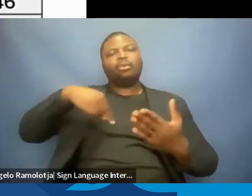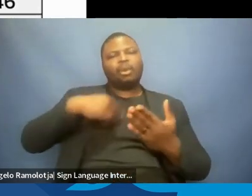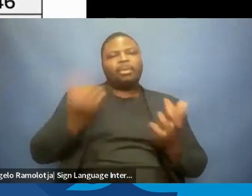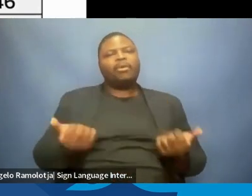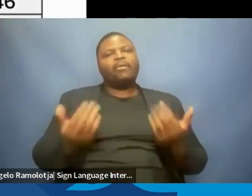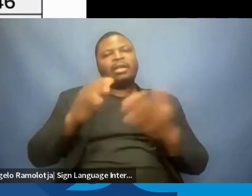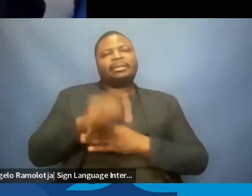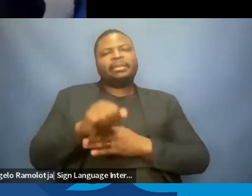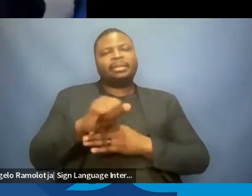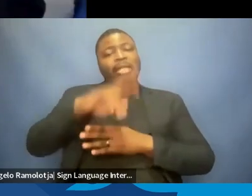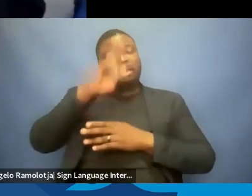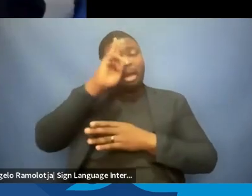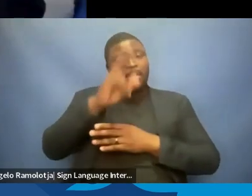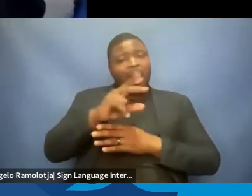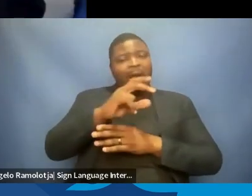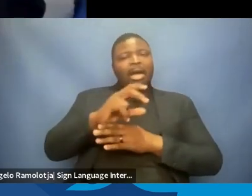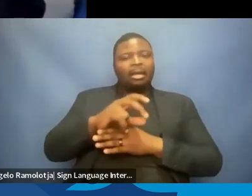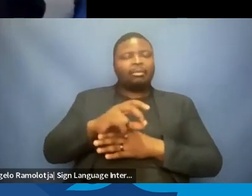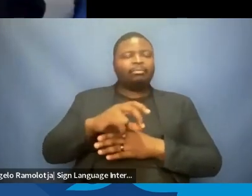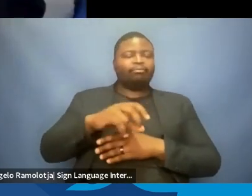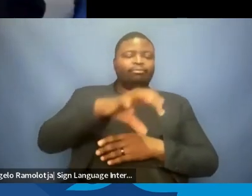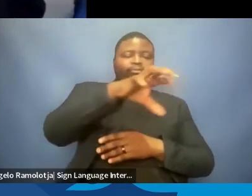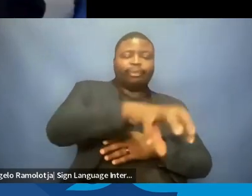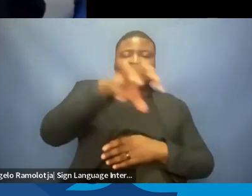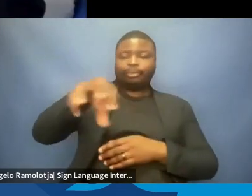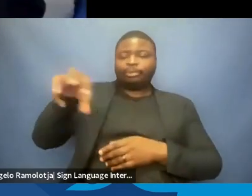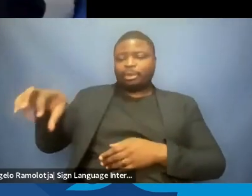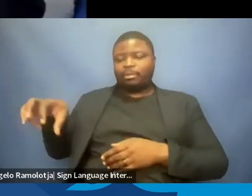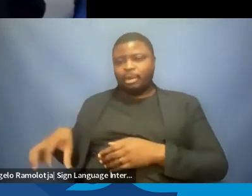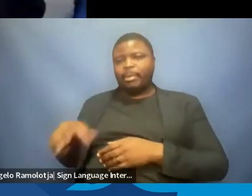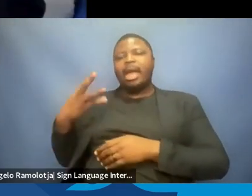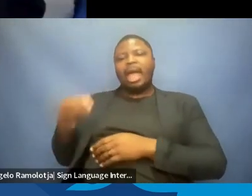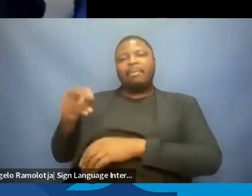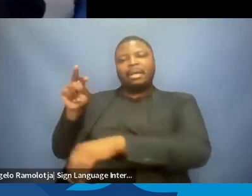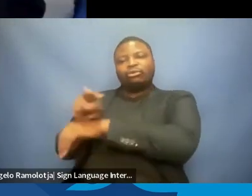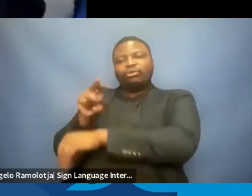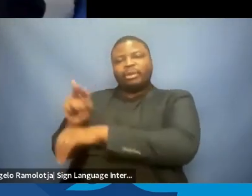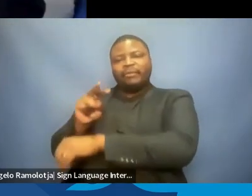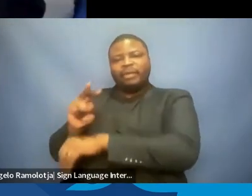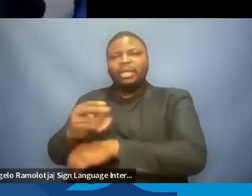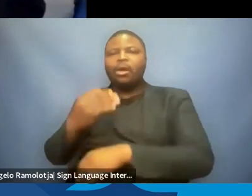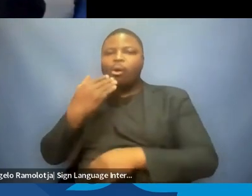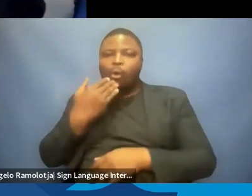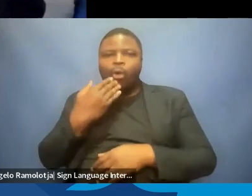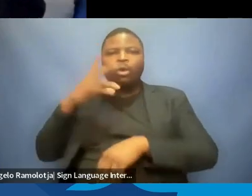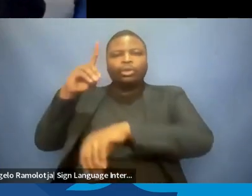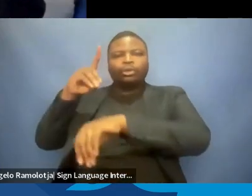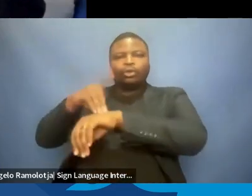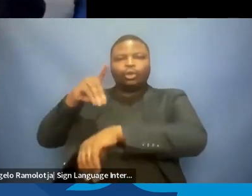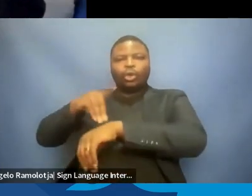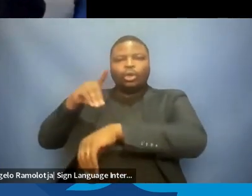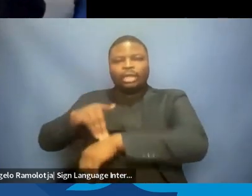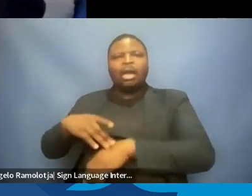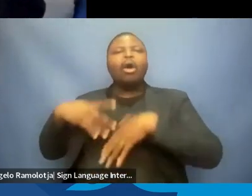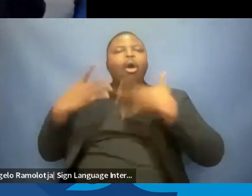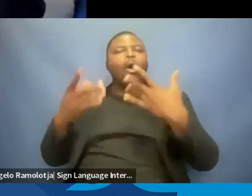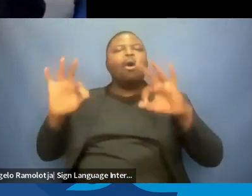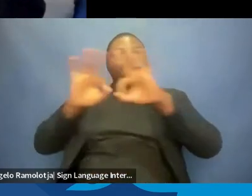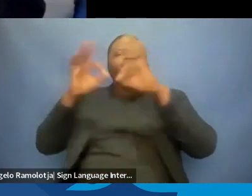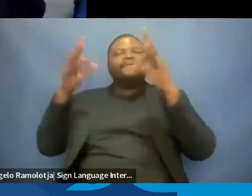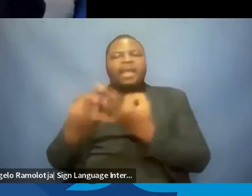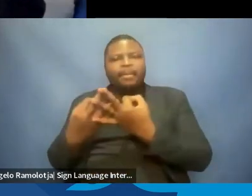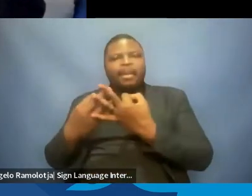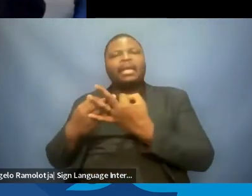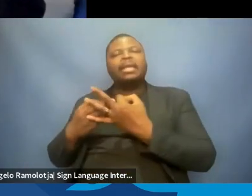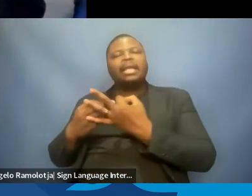last year. Okay, the psychosocial services that are provided. So I should preface by saying that each